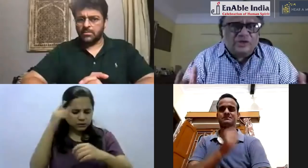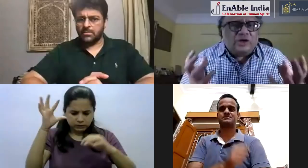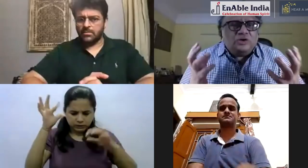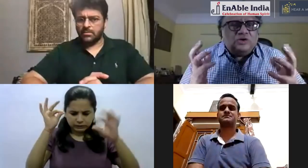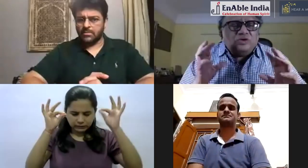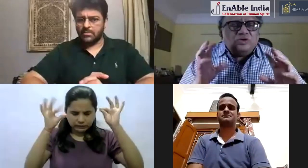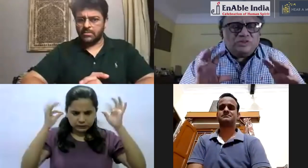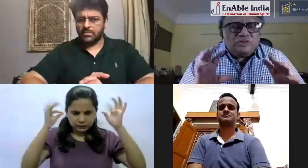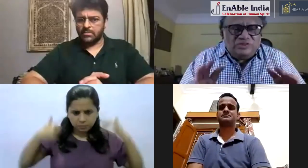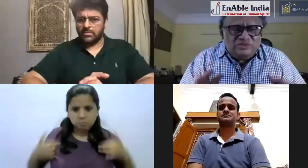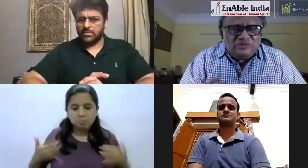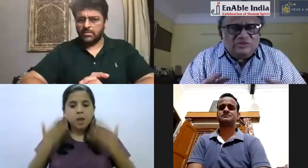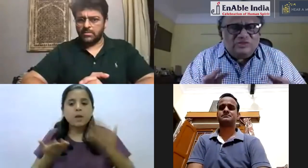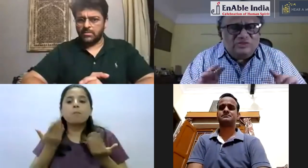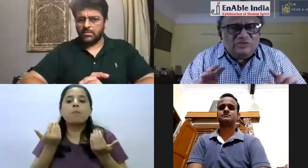Now,